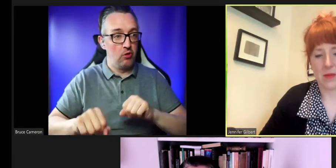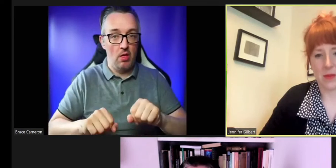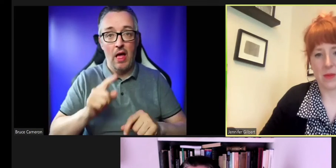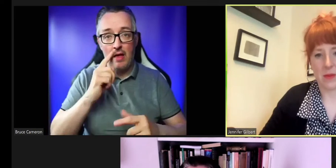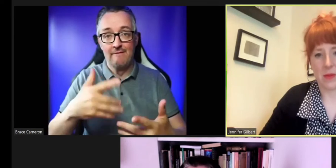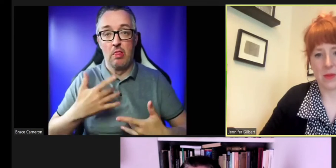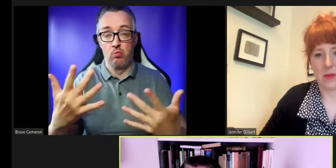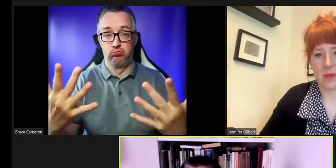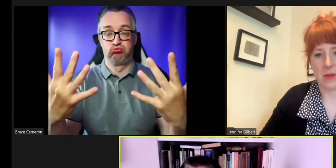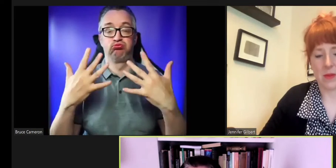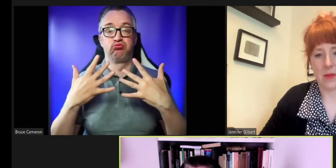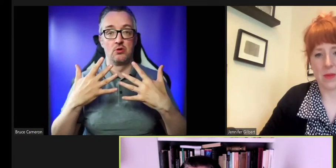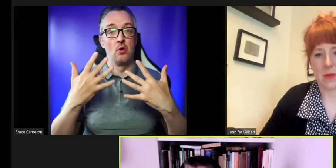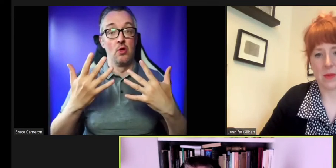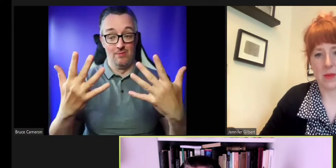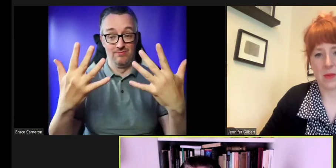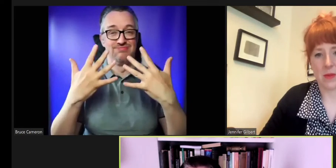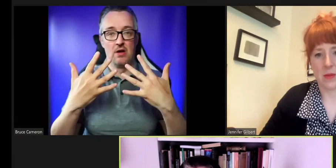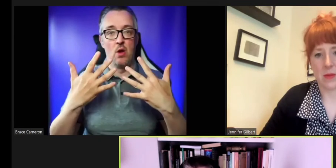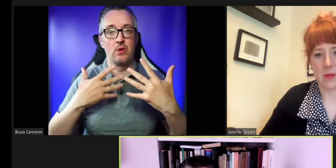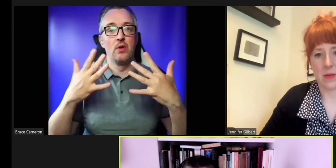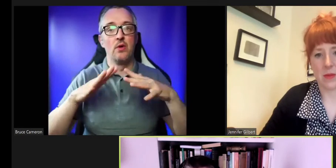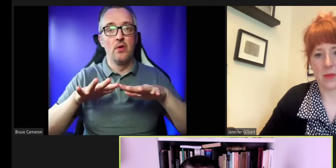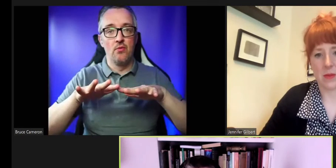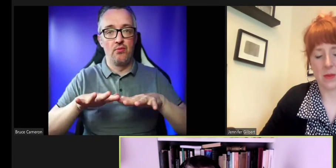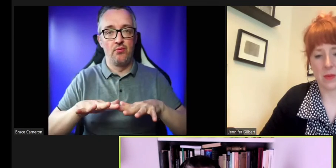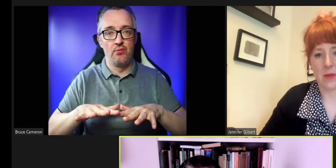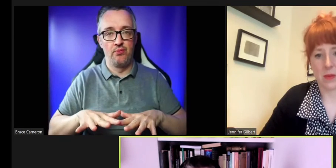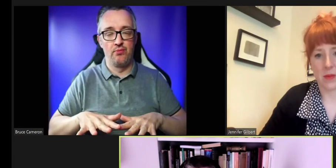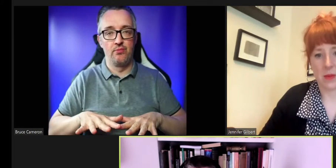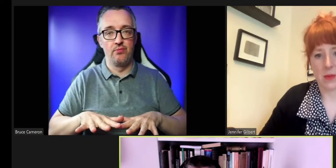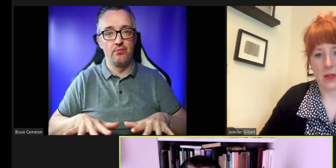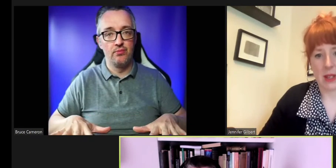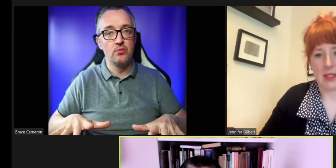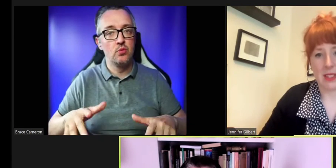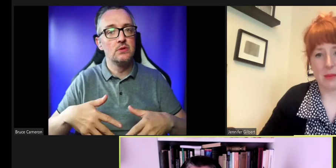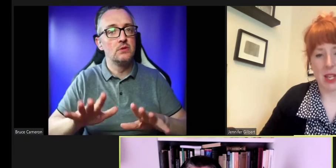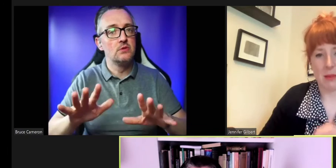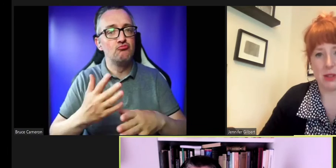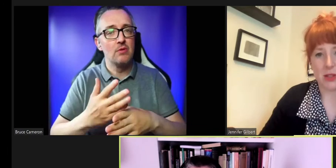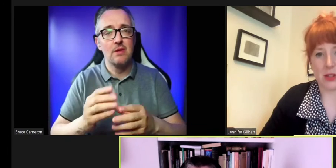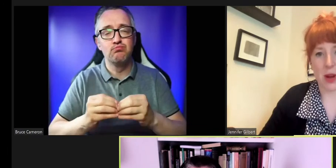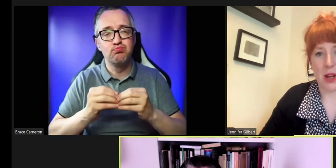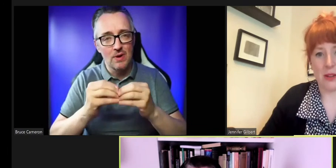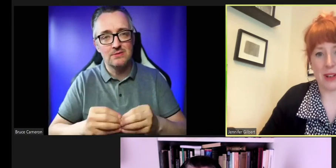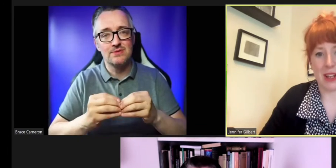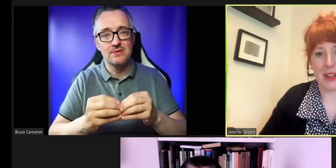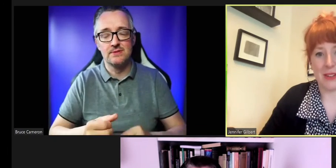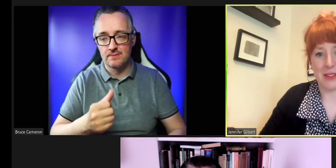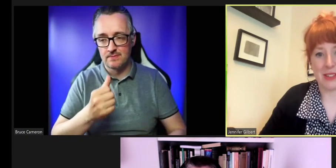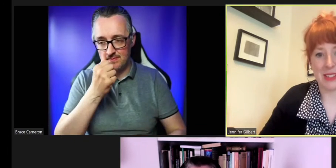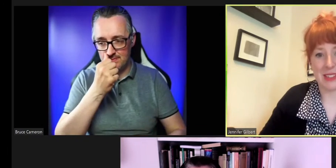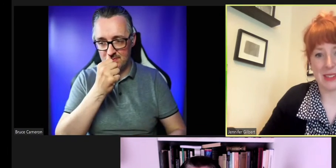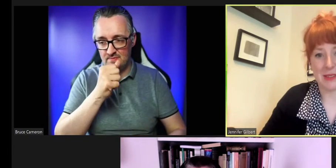to. So it really is about practice again. And